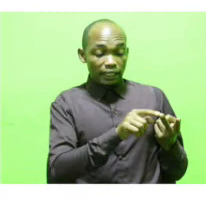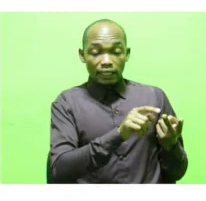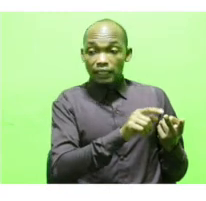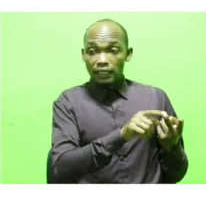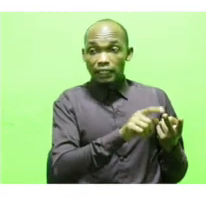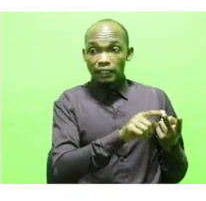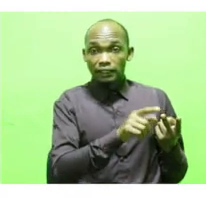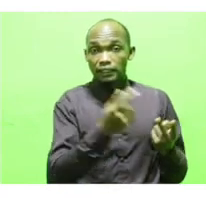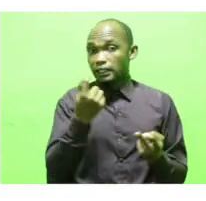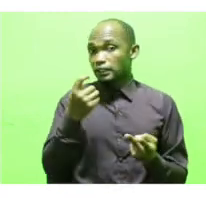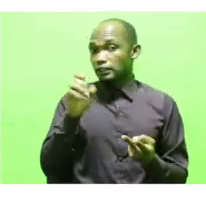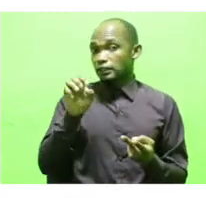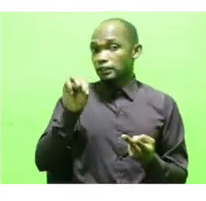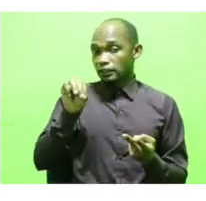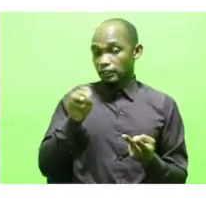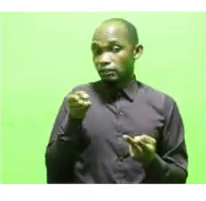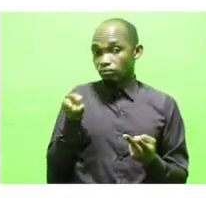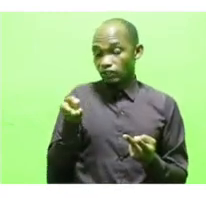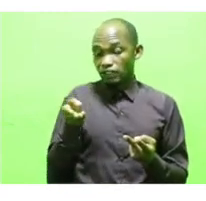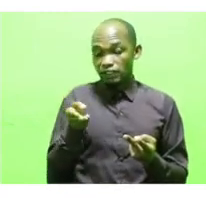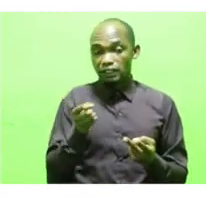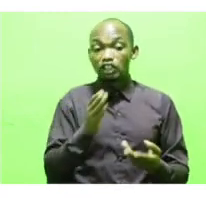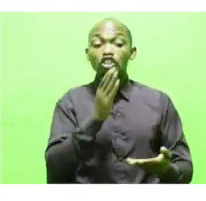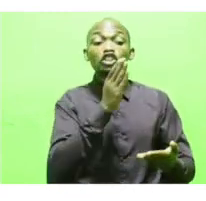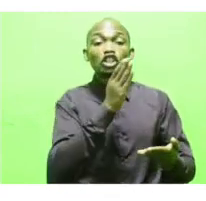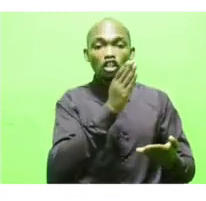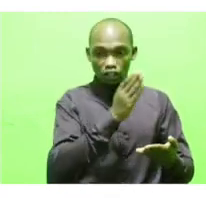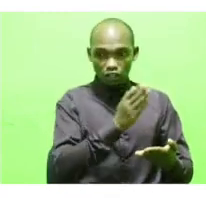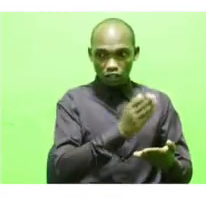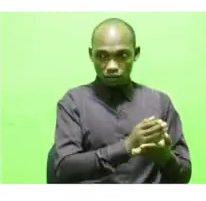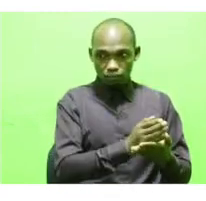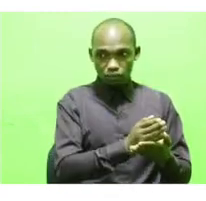term is complete metamorphosis. This is the